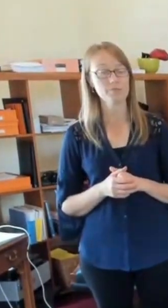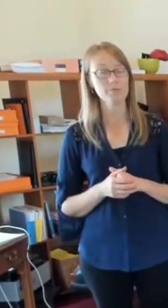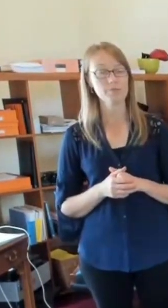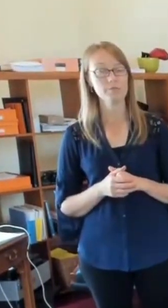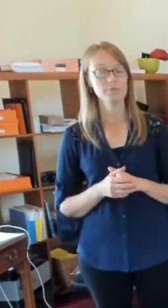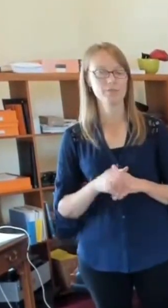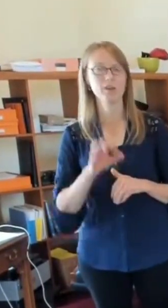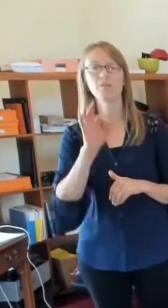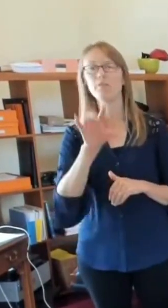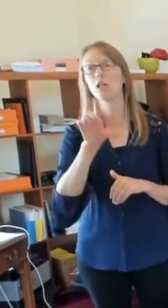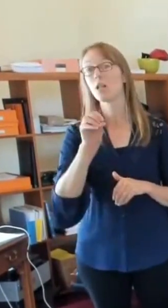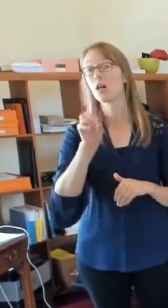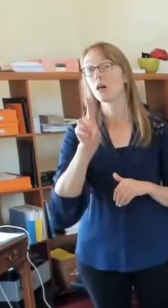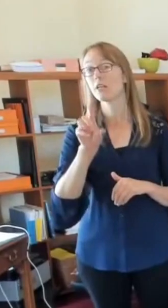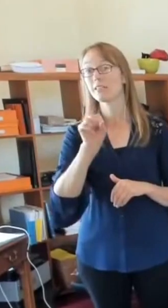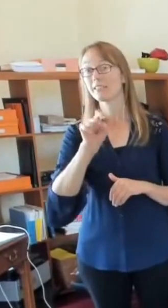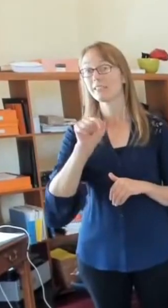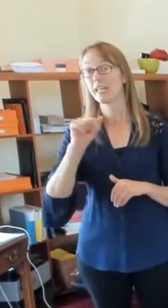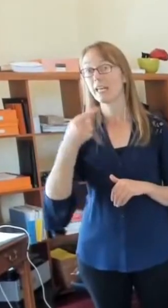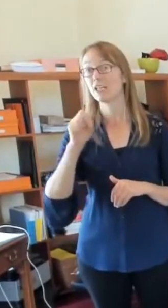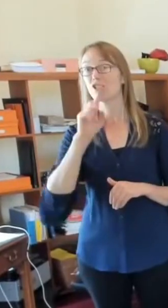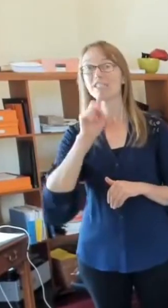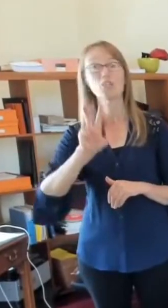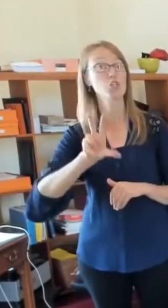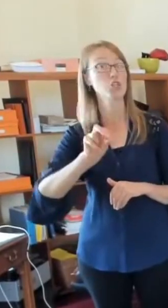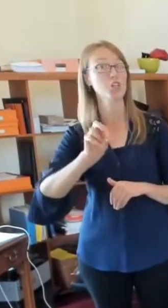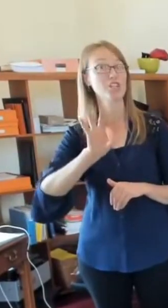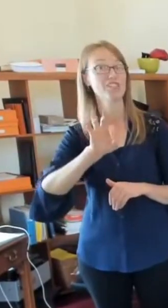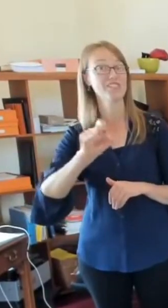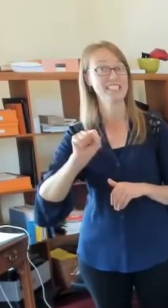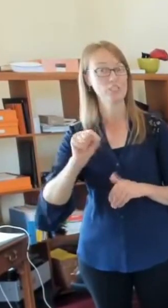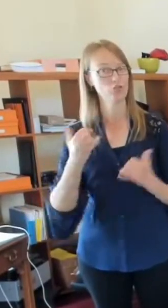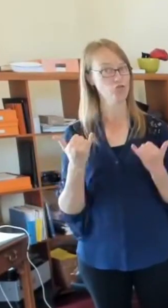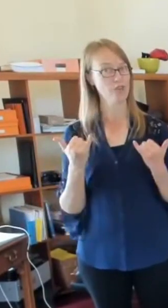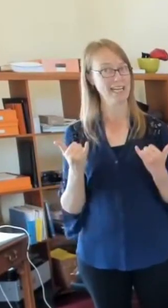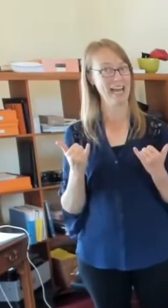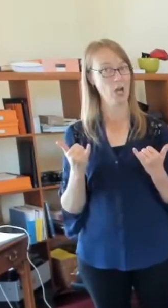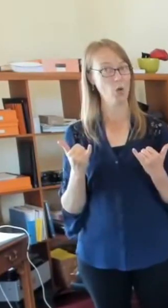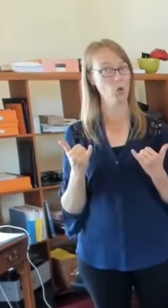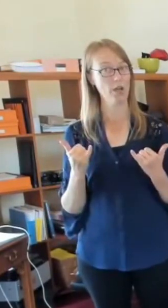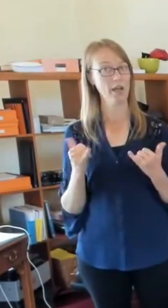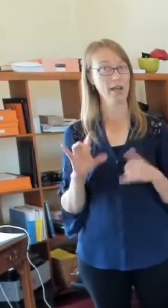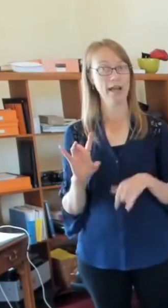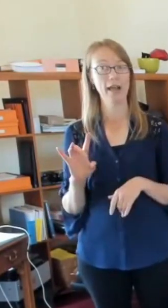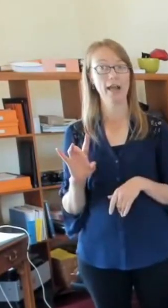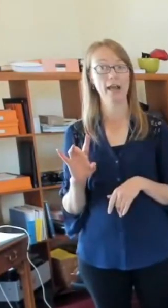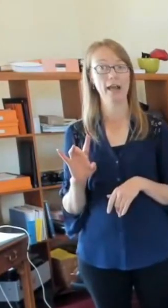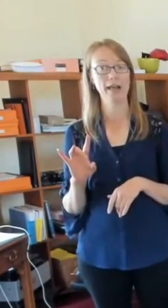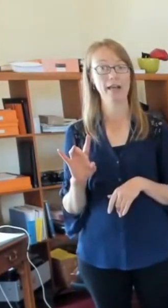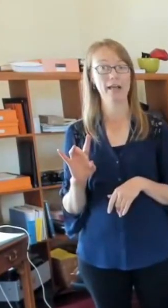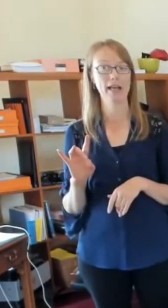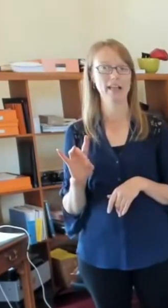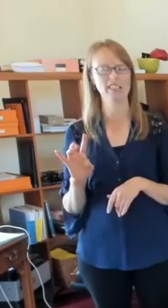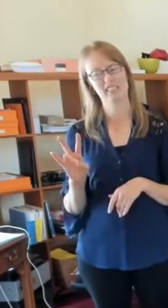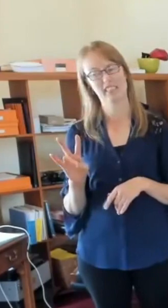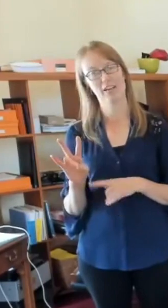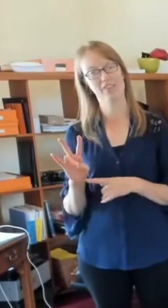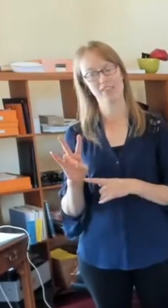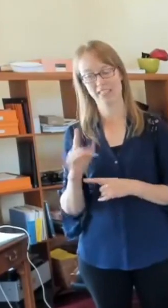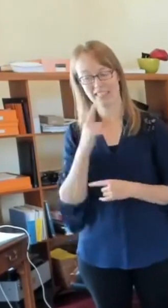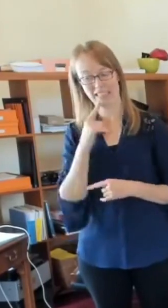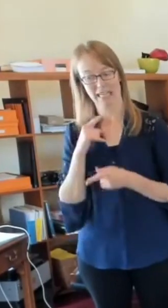stage, by the way, is 30 feet, and right now it is, what does this say? 7 feet.